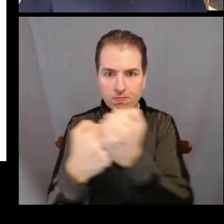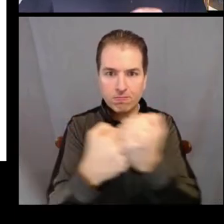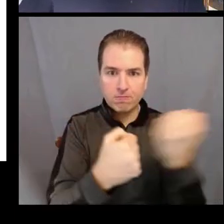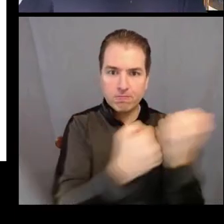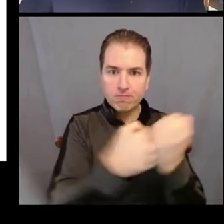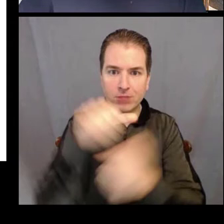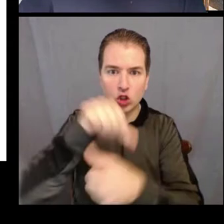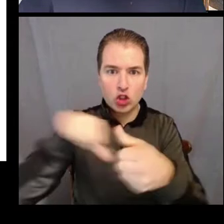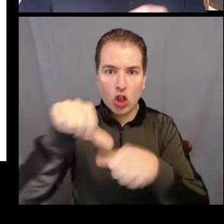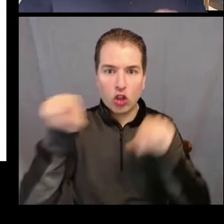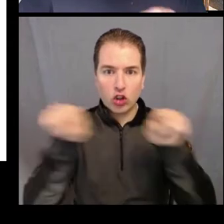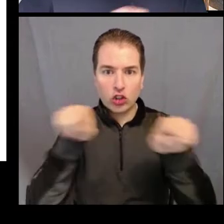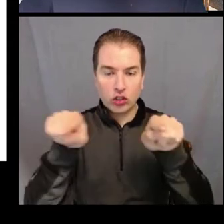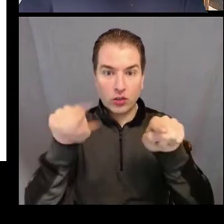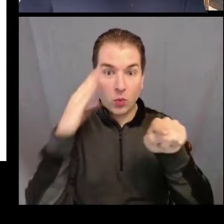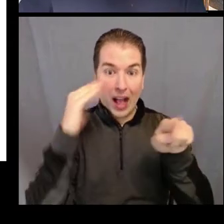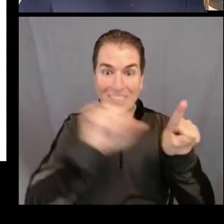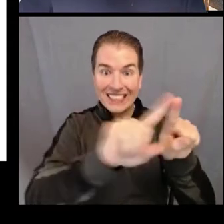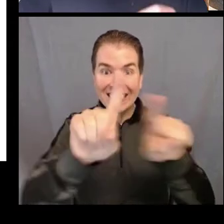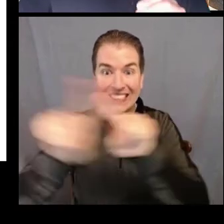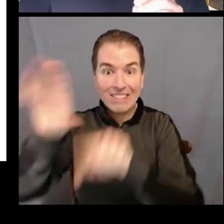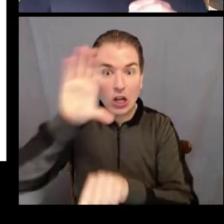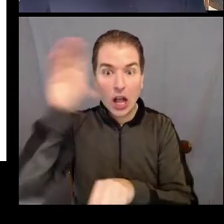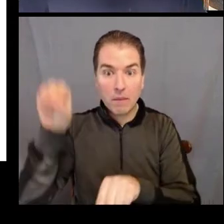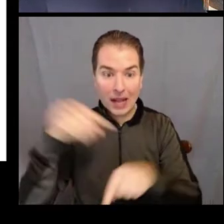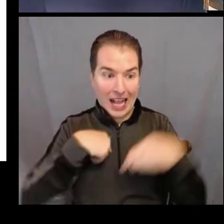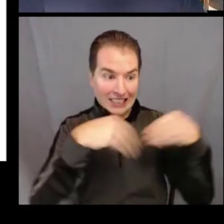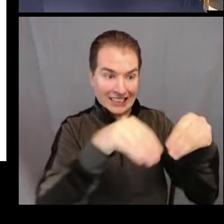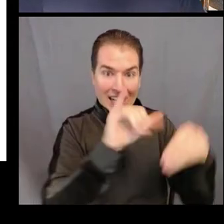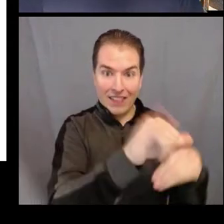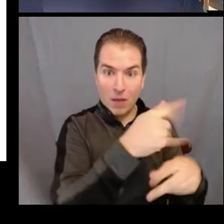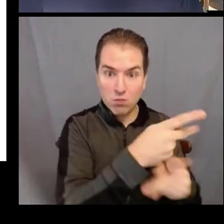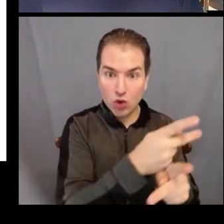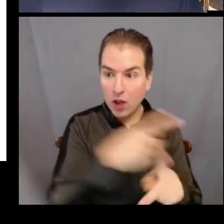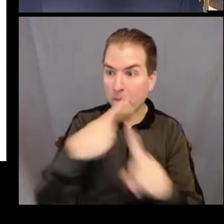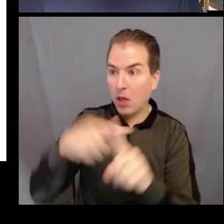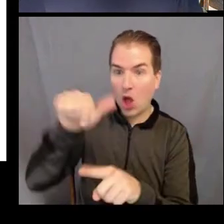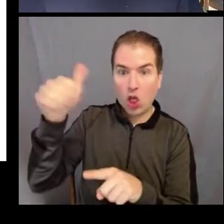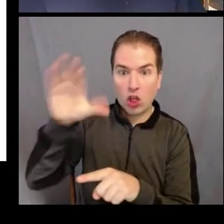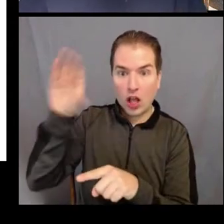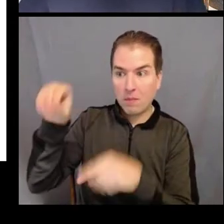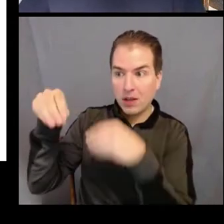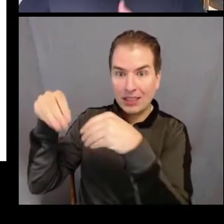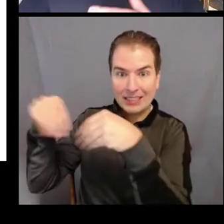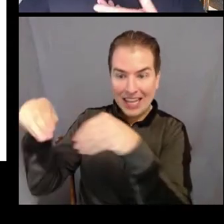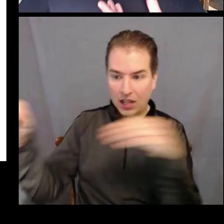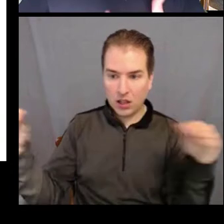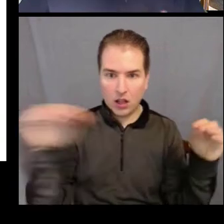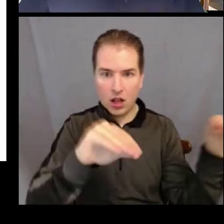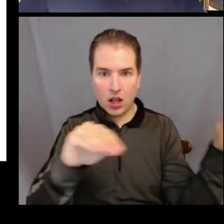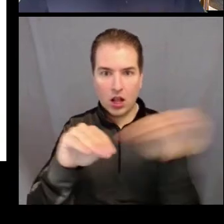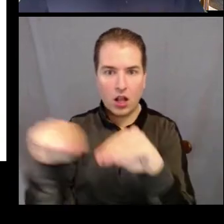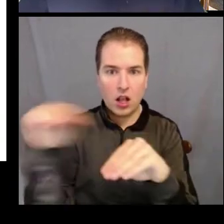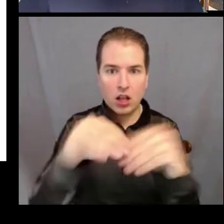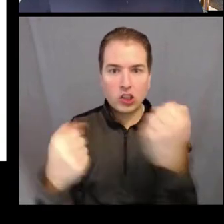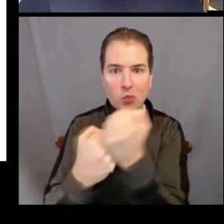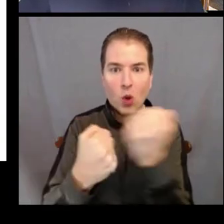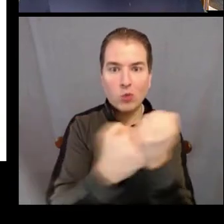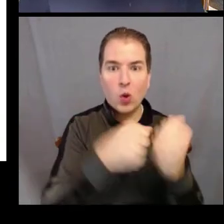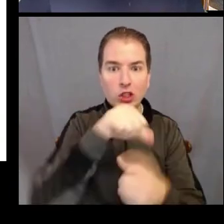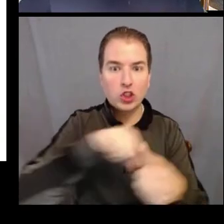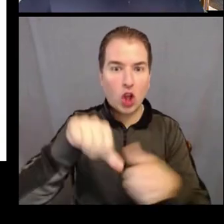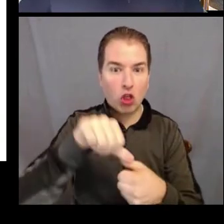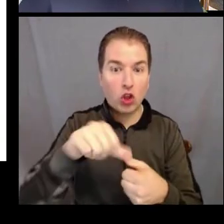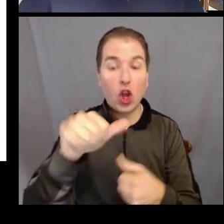sell products from different companies 100% of the time. A typical